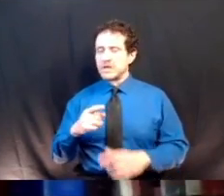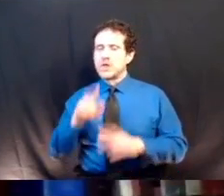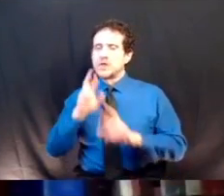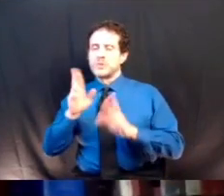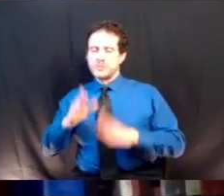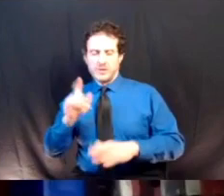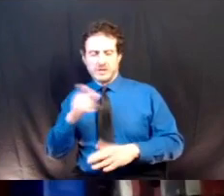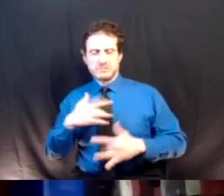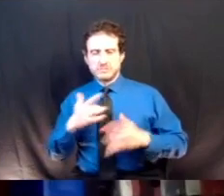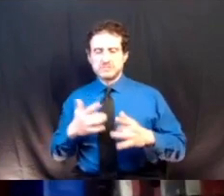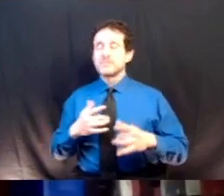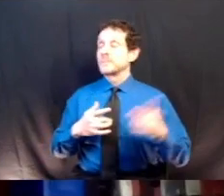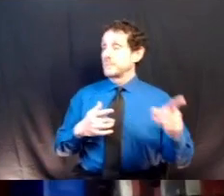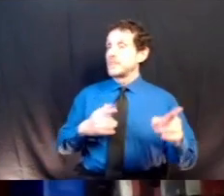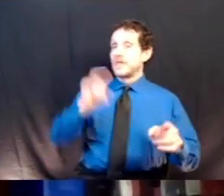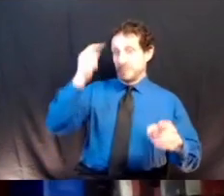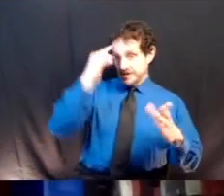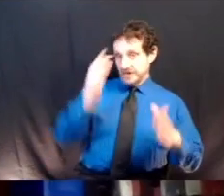We're adding another 100.